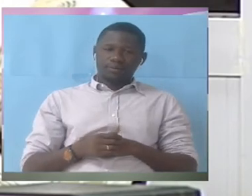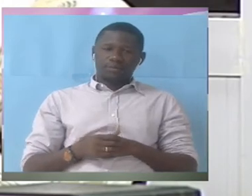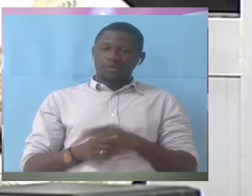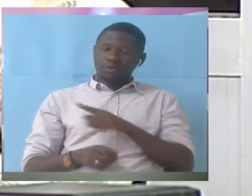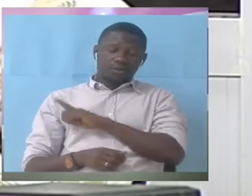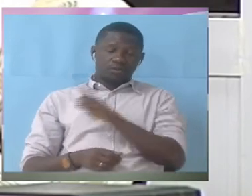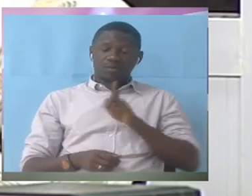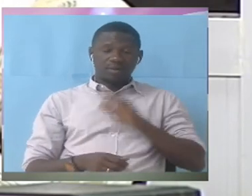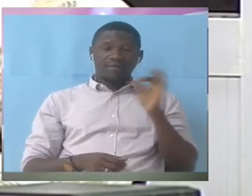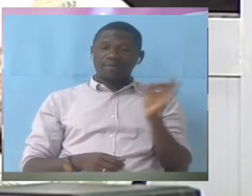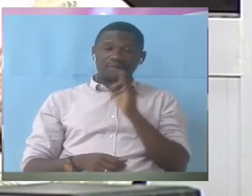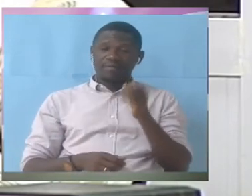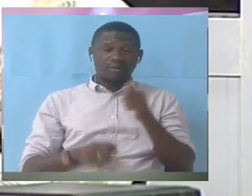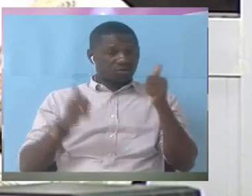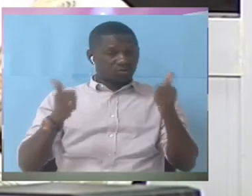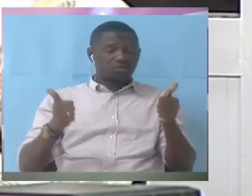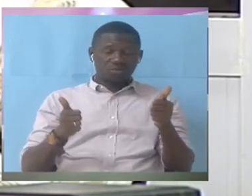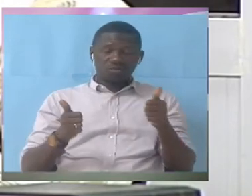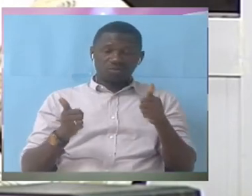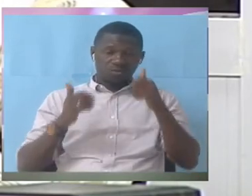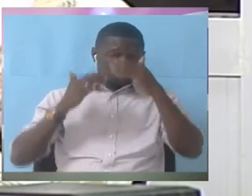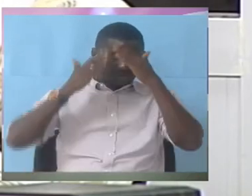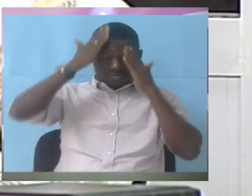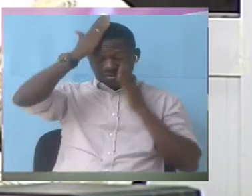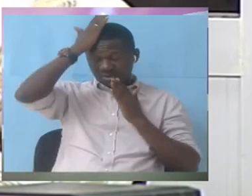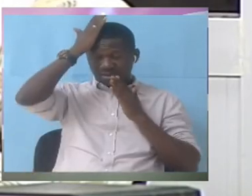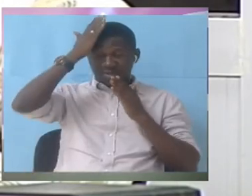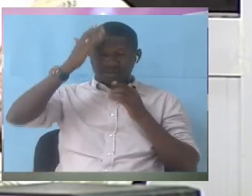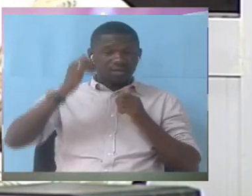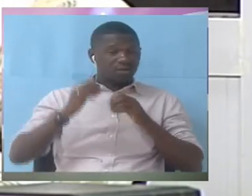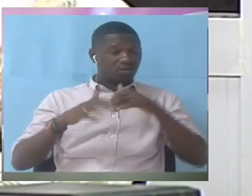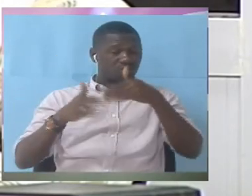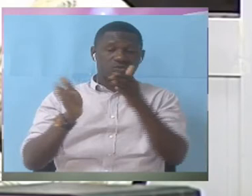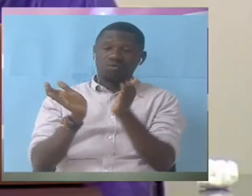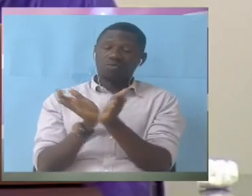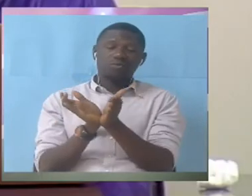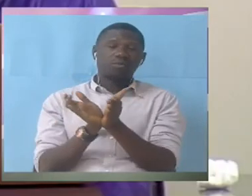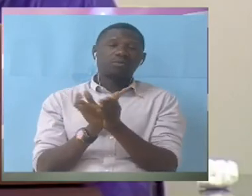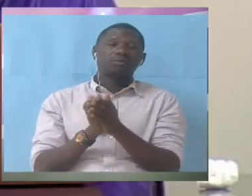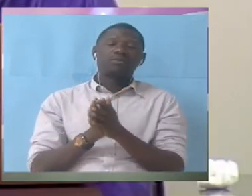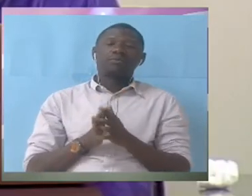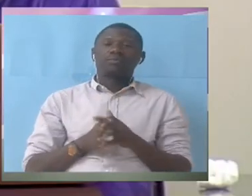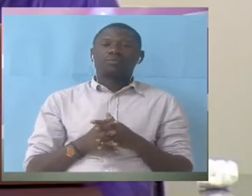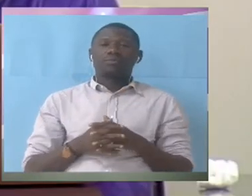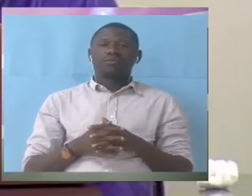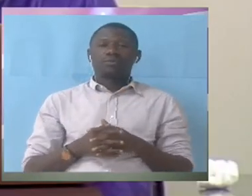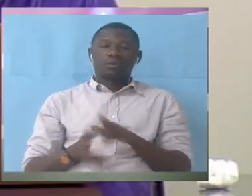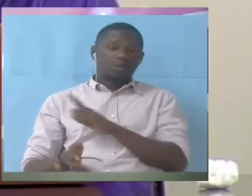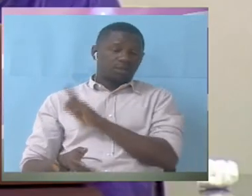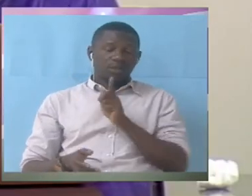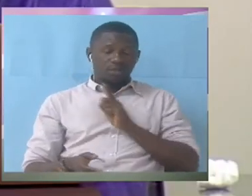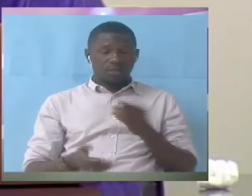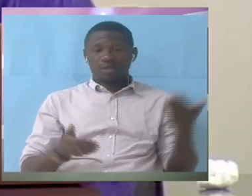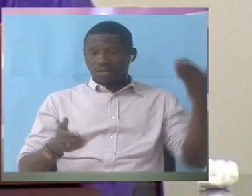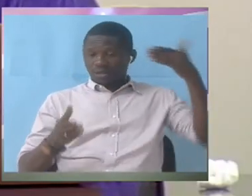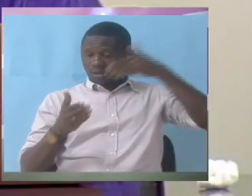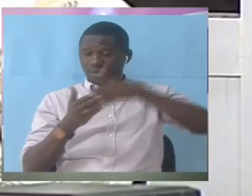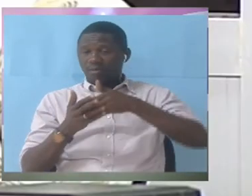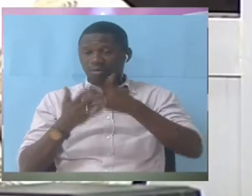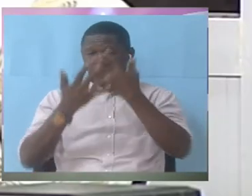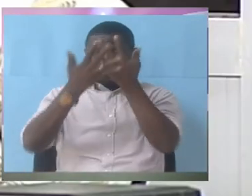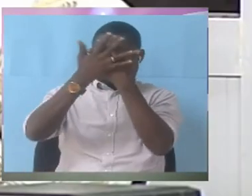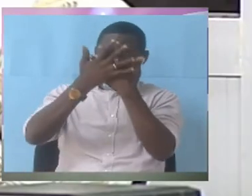very good military contingent mu ngi melni dal mbolo mu soldar bu takku la woon they came in bañ